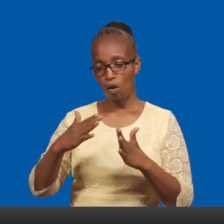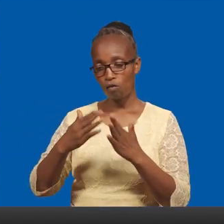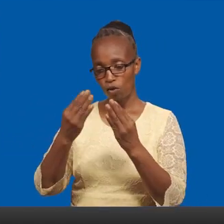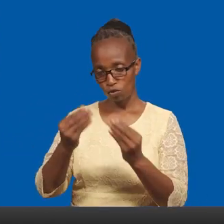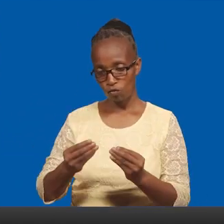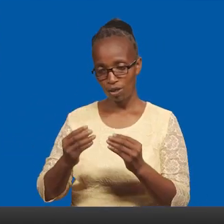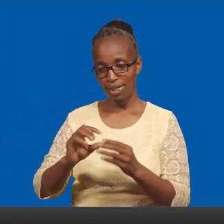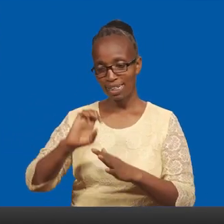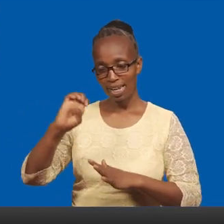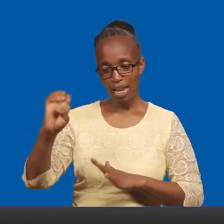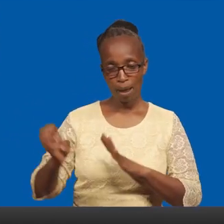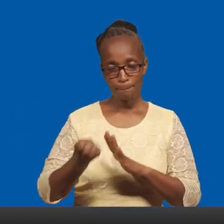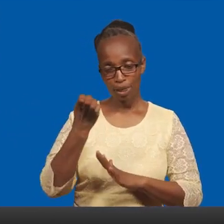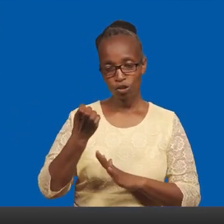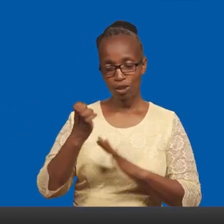and socio-economic